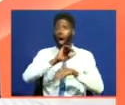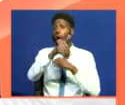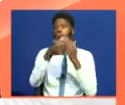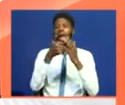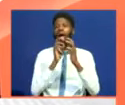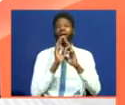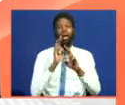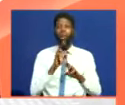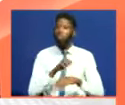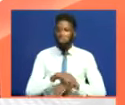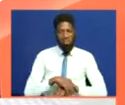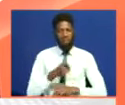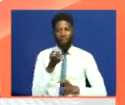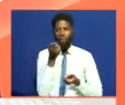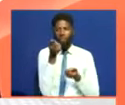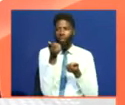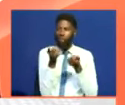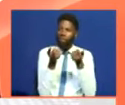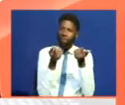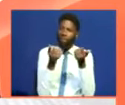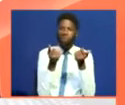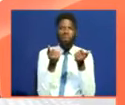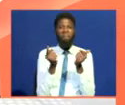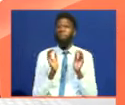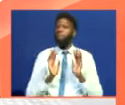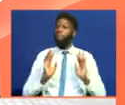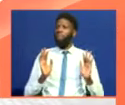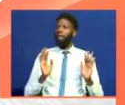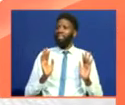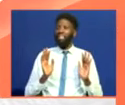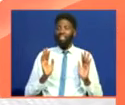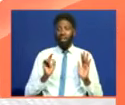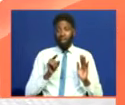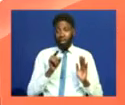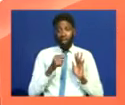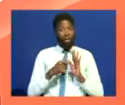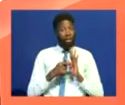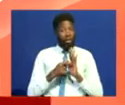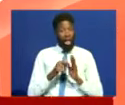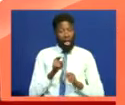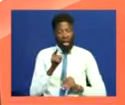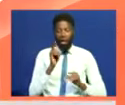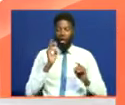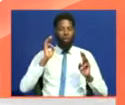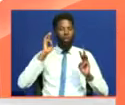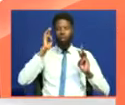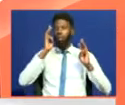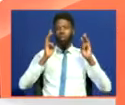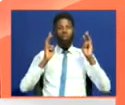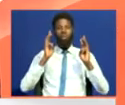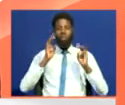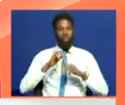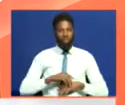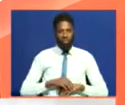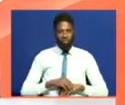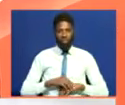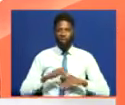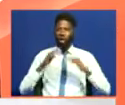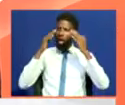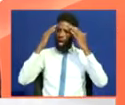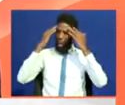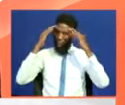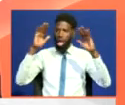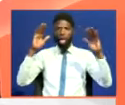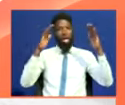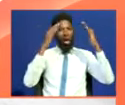This actually shows that this is a very, very worrying trend, and awareness creation was very critical. That is